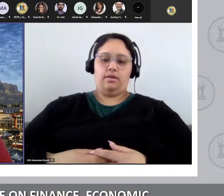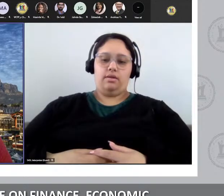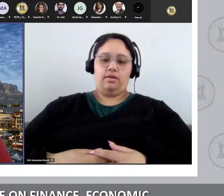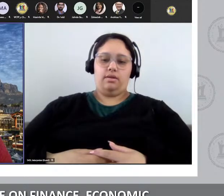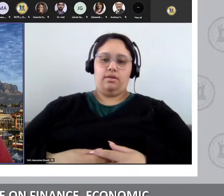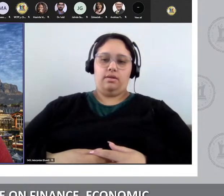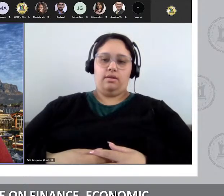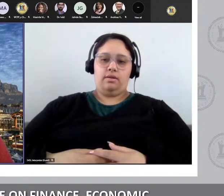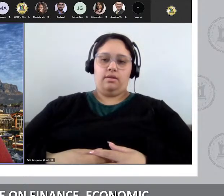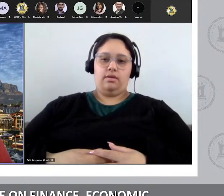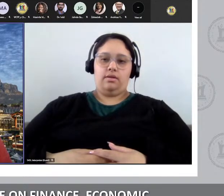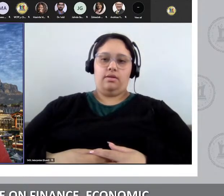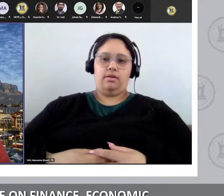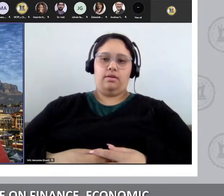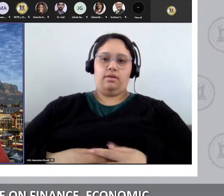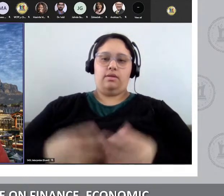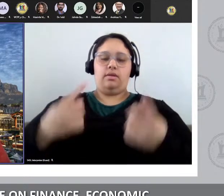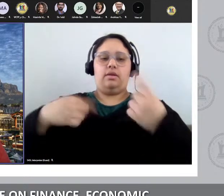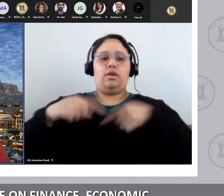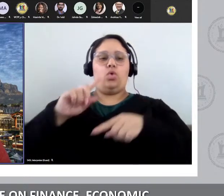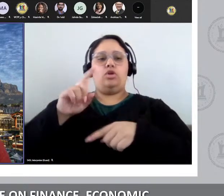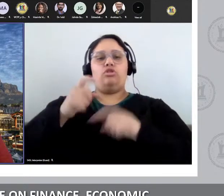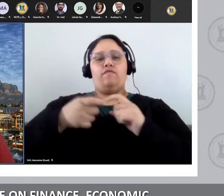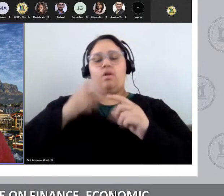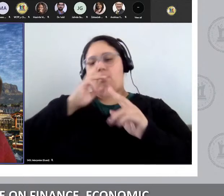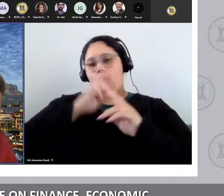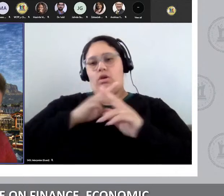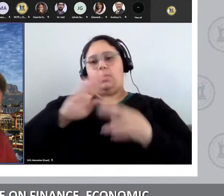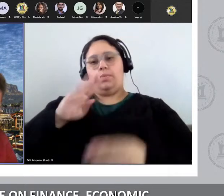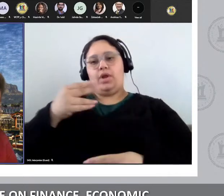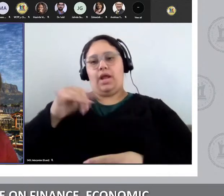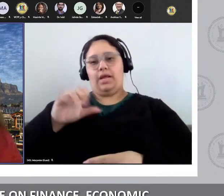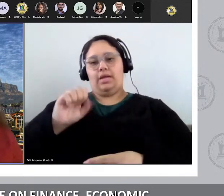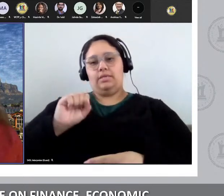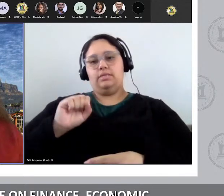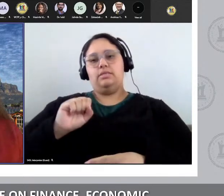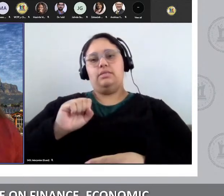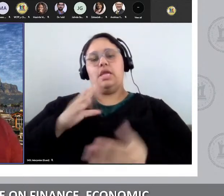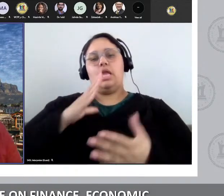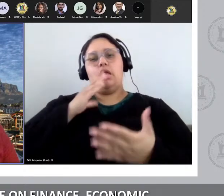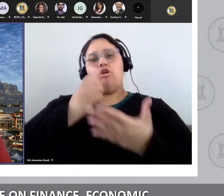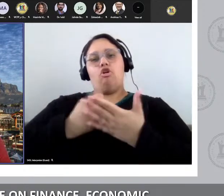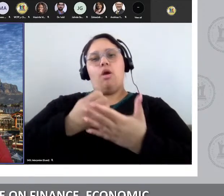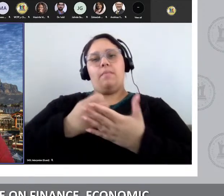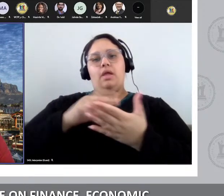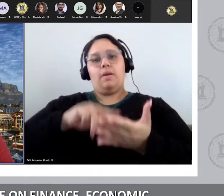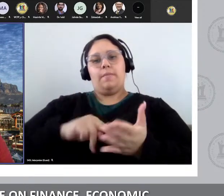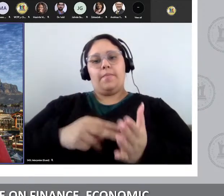Maybe we'll just work backwards then. Then there was a question from Honorable Brinkhase. So the economic planning